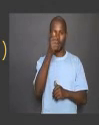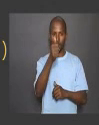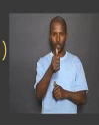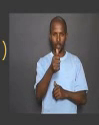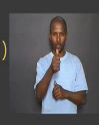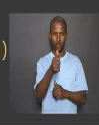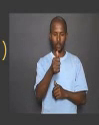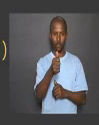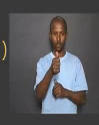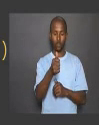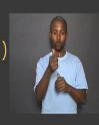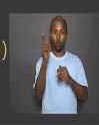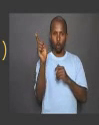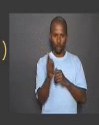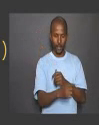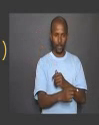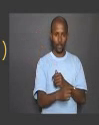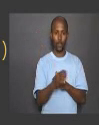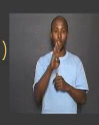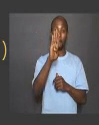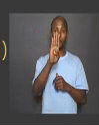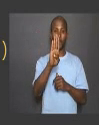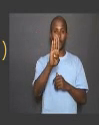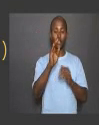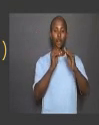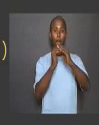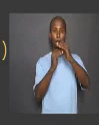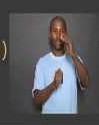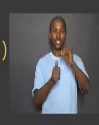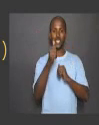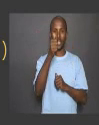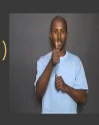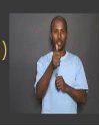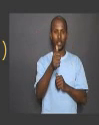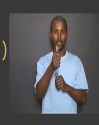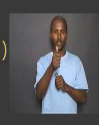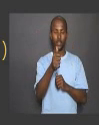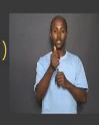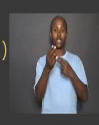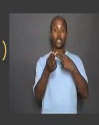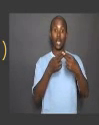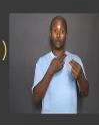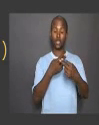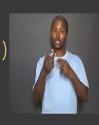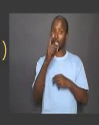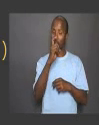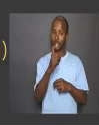a over b minus a times